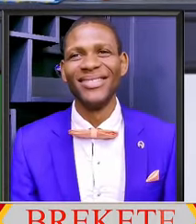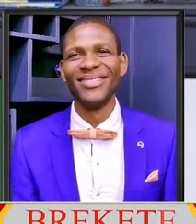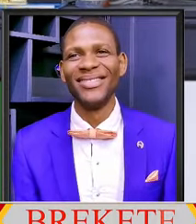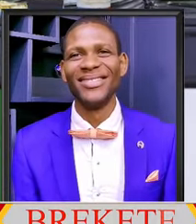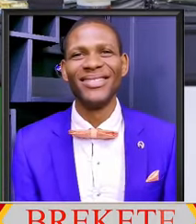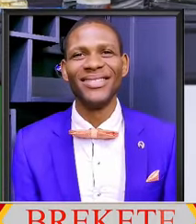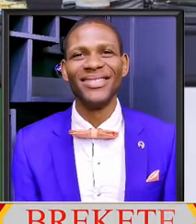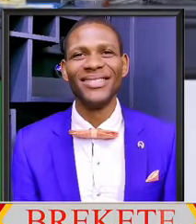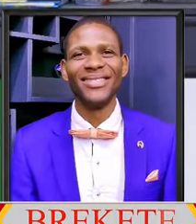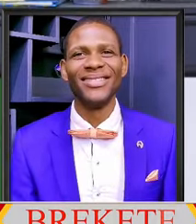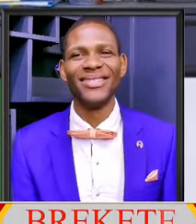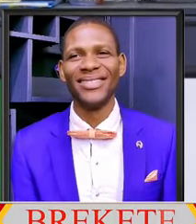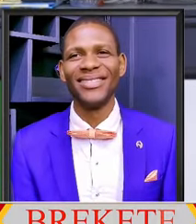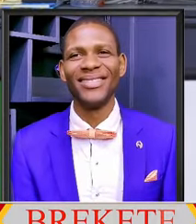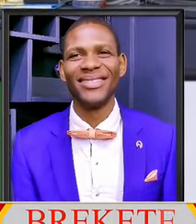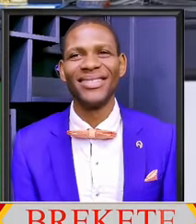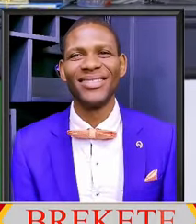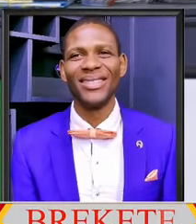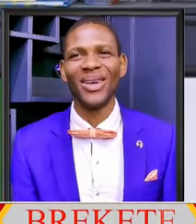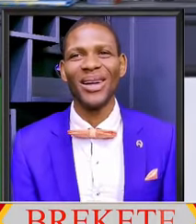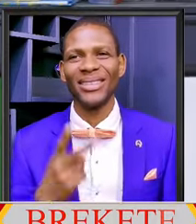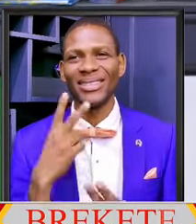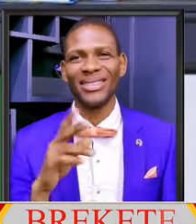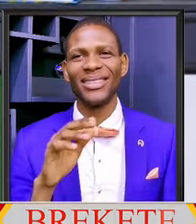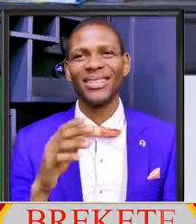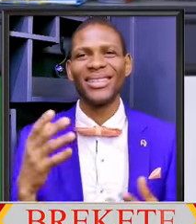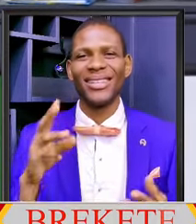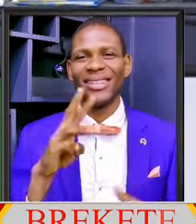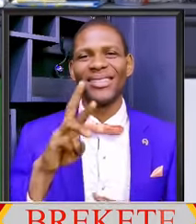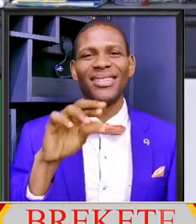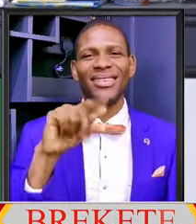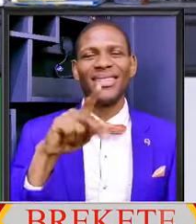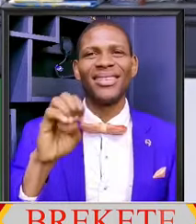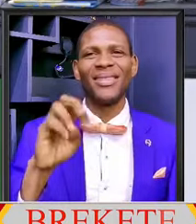Ha! See, Lapa.